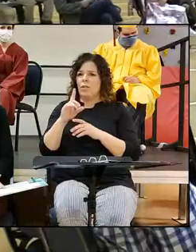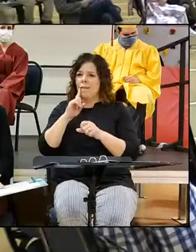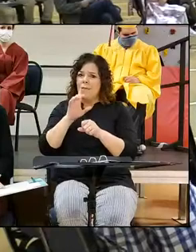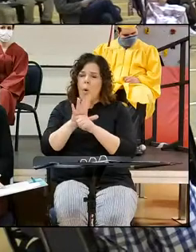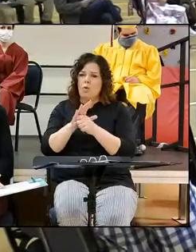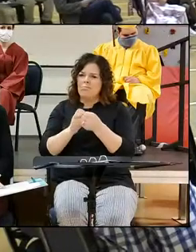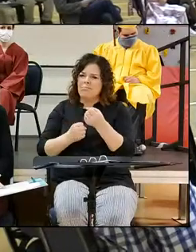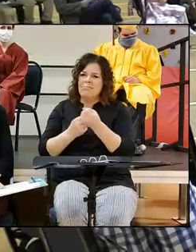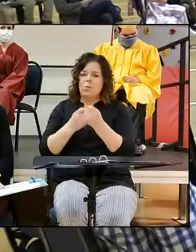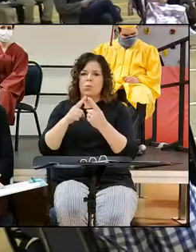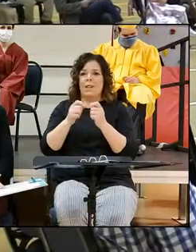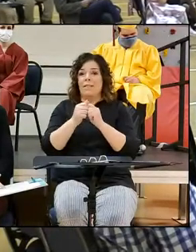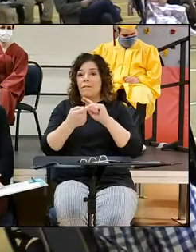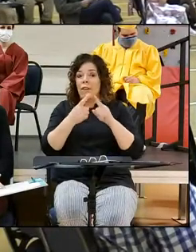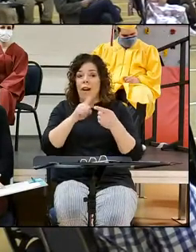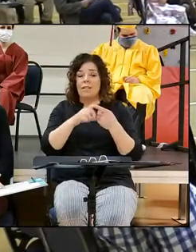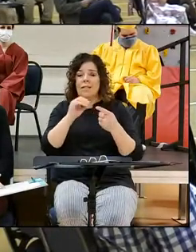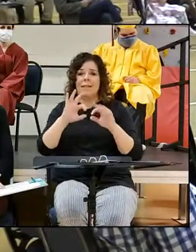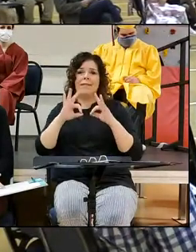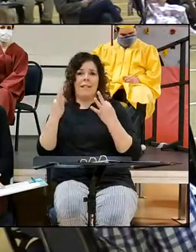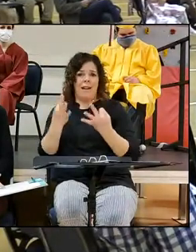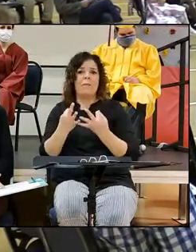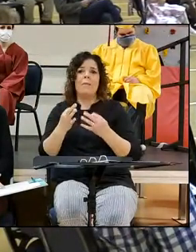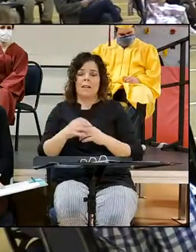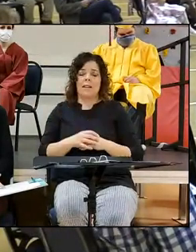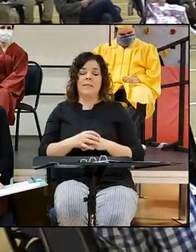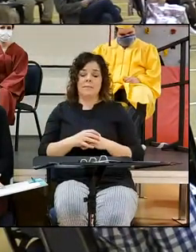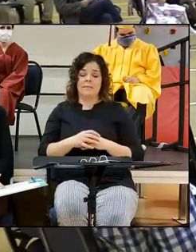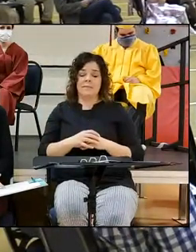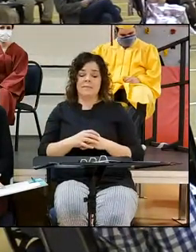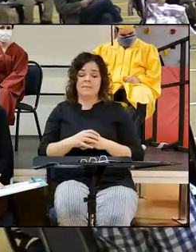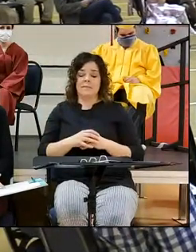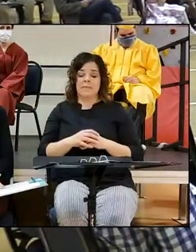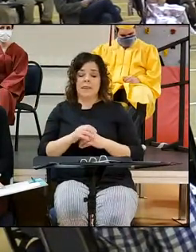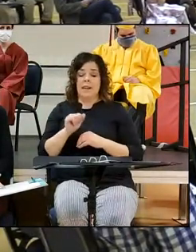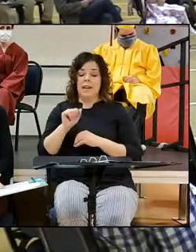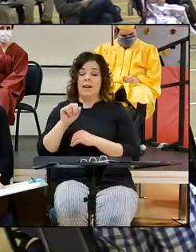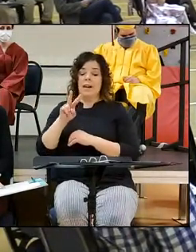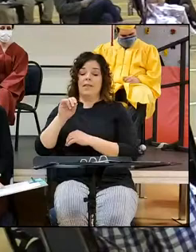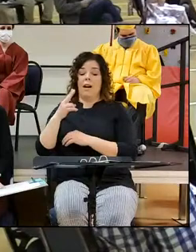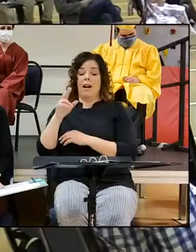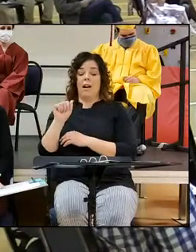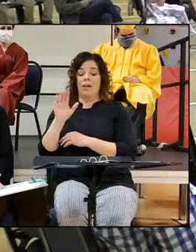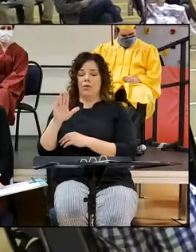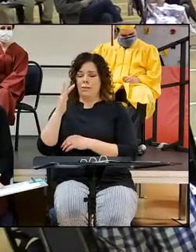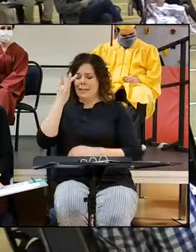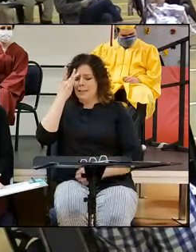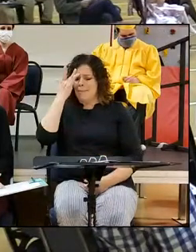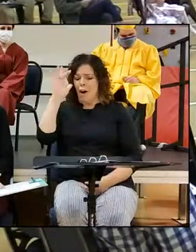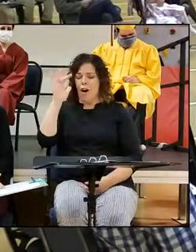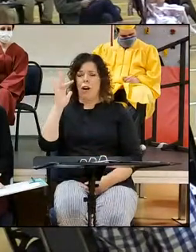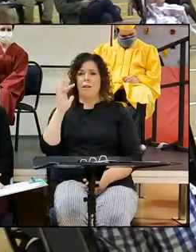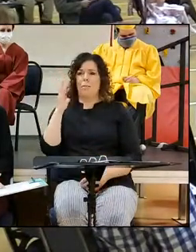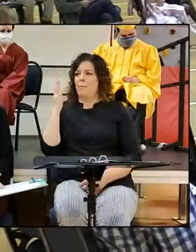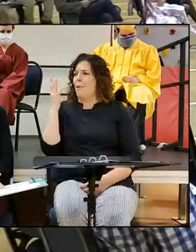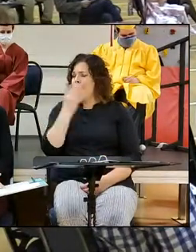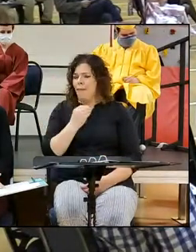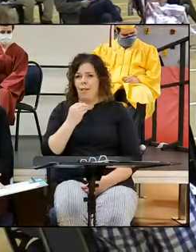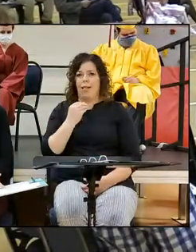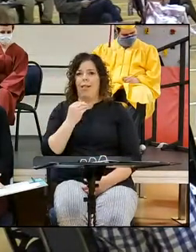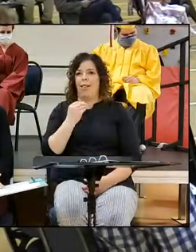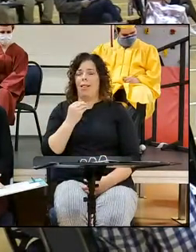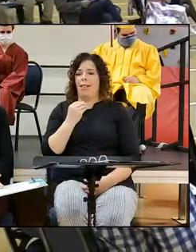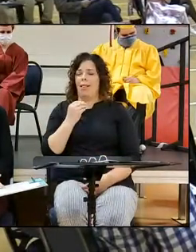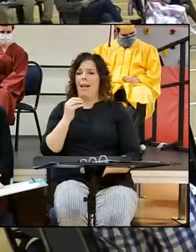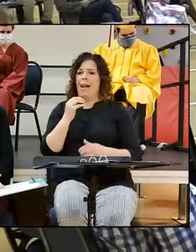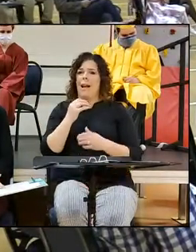devotion to her friends and to her family. Aviana, you're beautiful